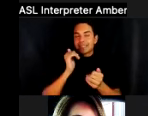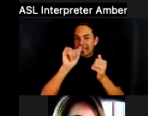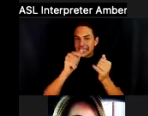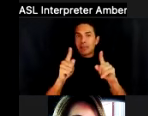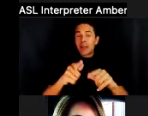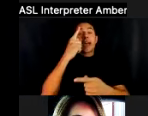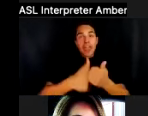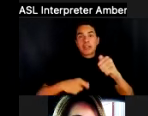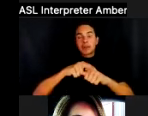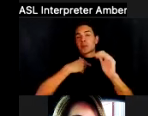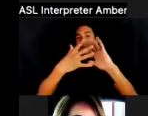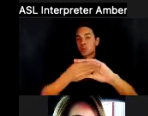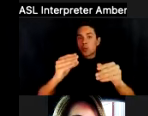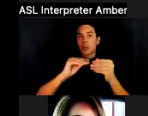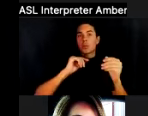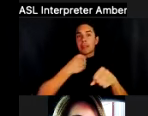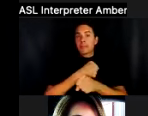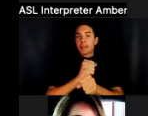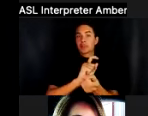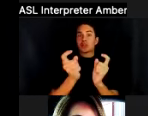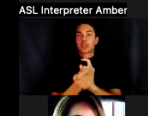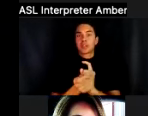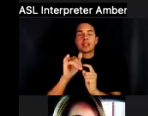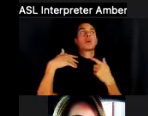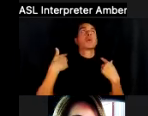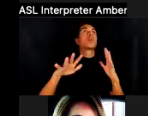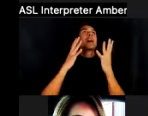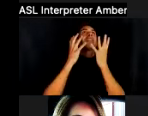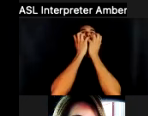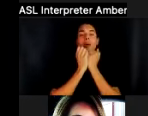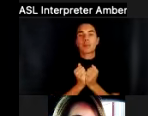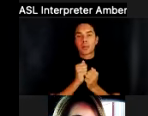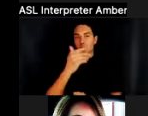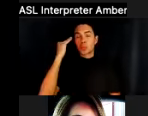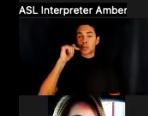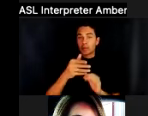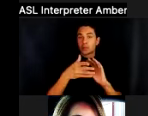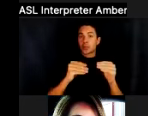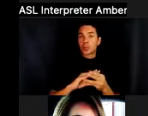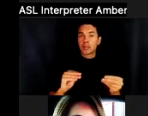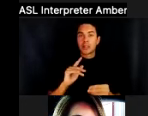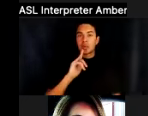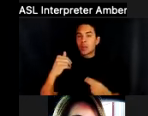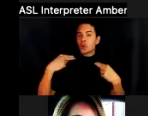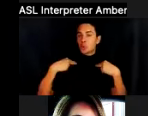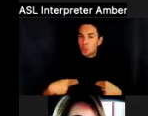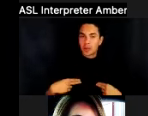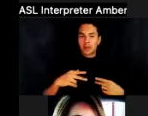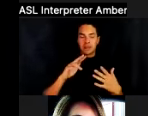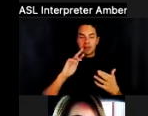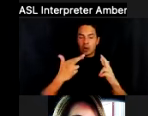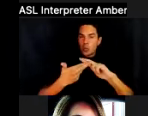story, we can make change. And it's so valuable when we know that these stories are like a real human being, a relative.